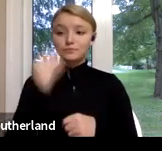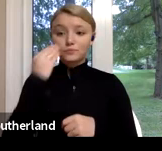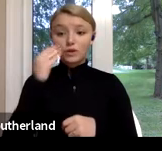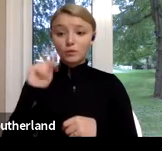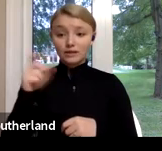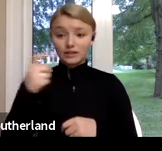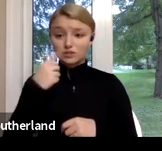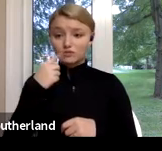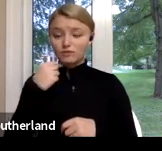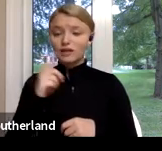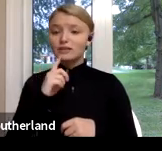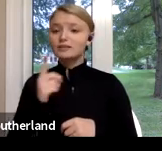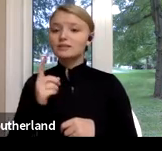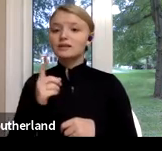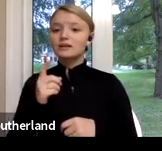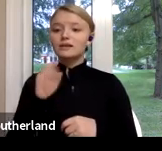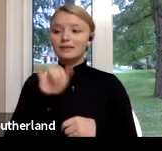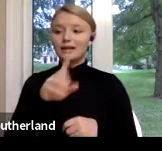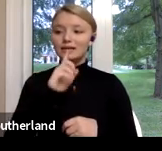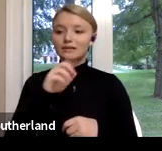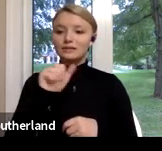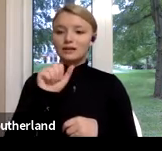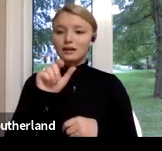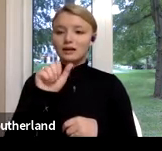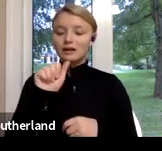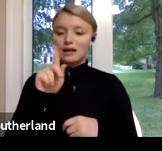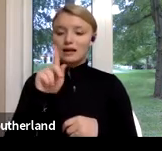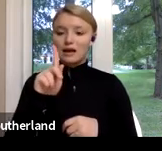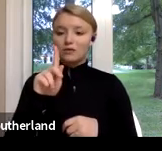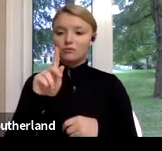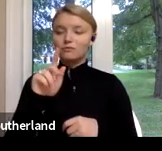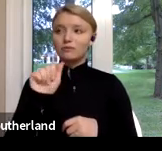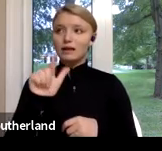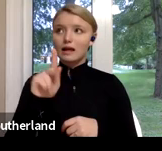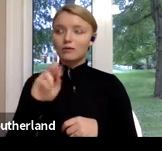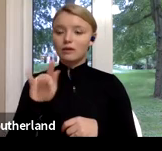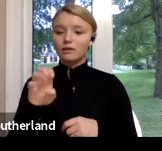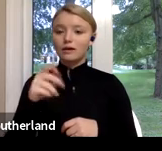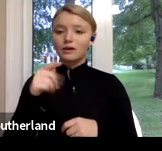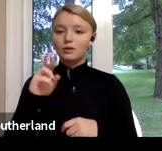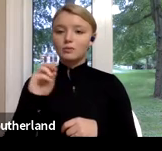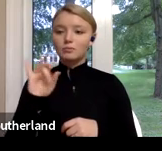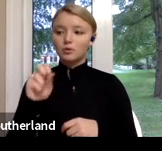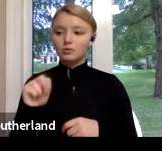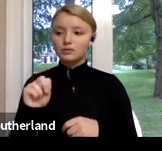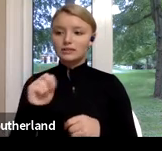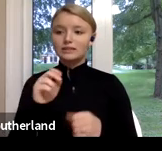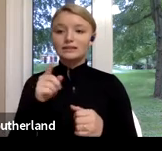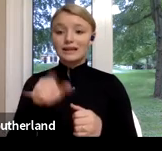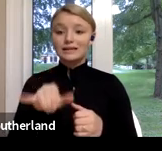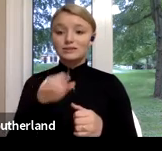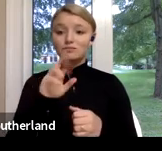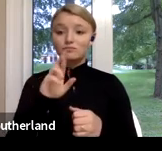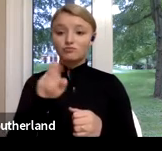alkaline protein, which is really, really rare. It's the most perfect food that exists. So reason